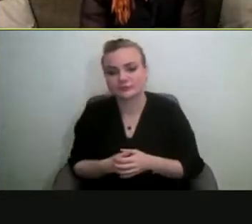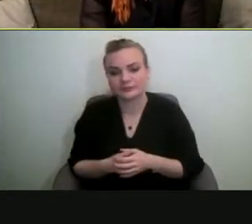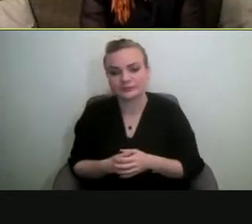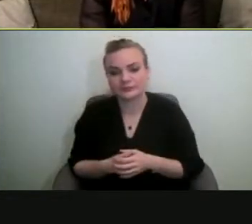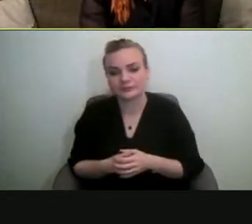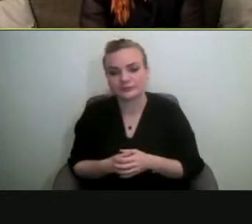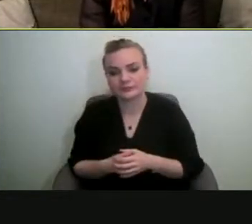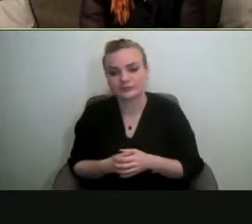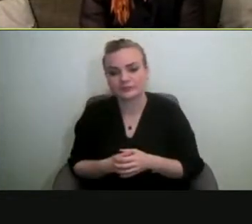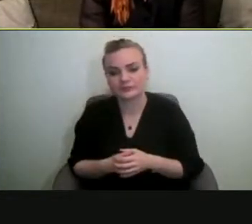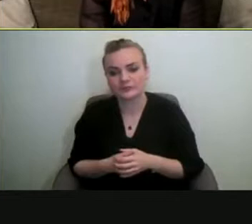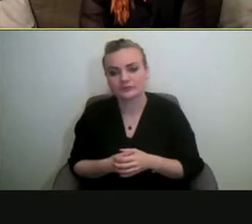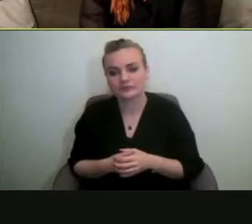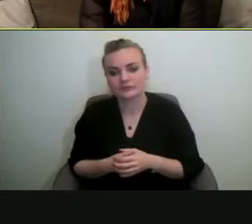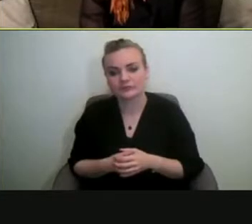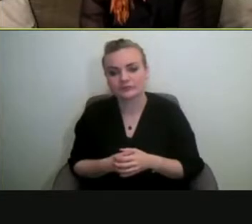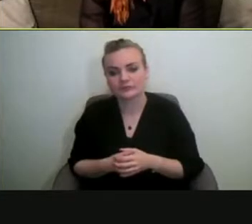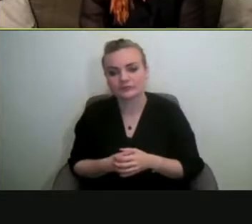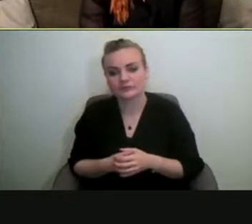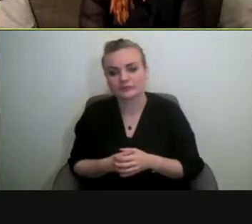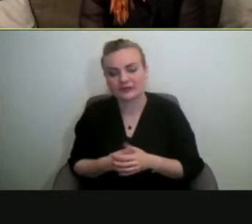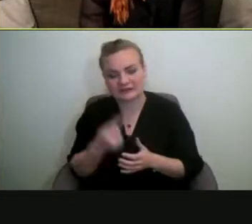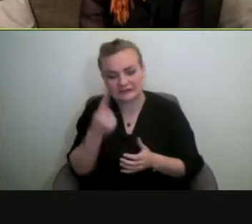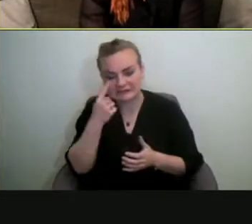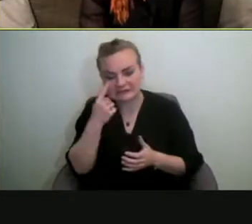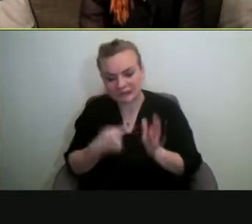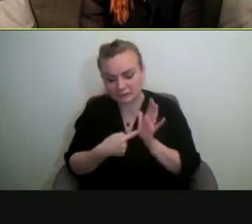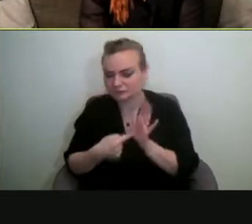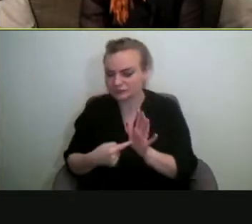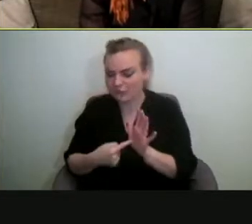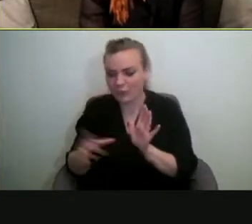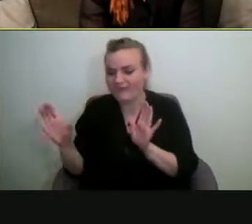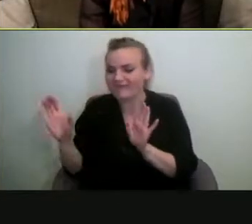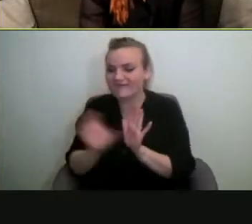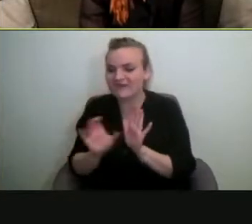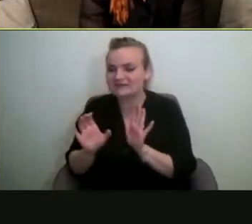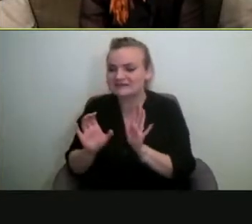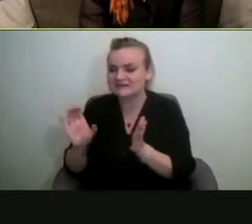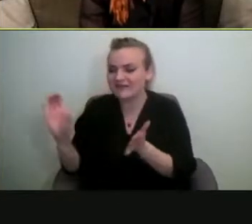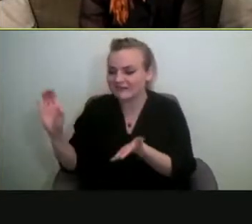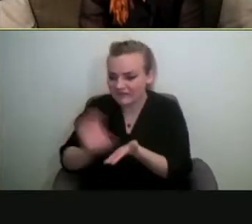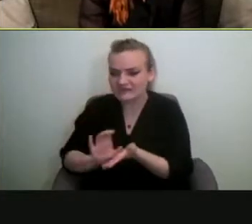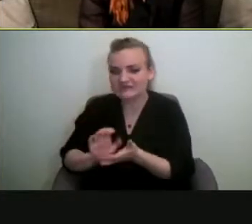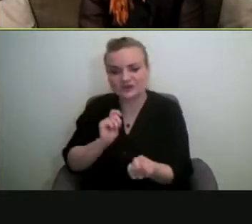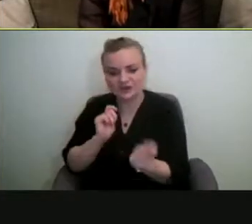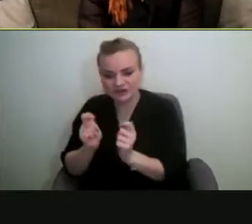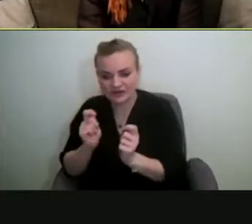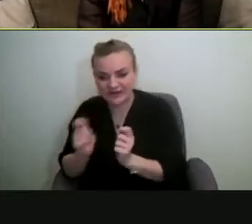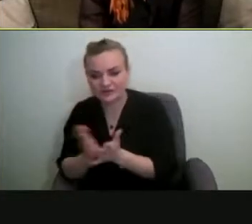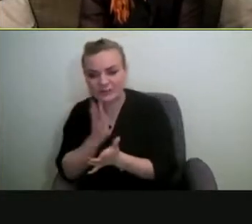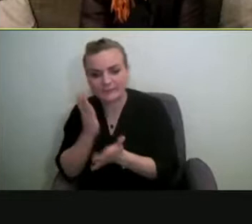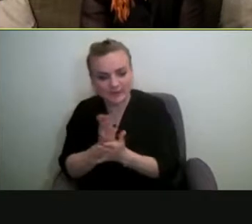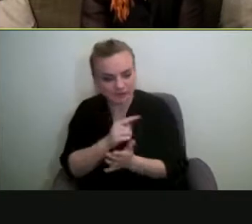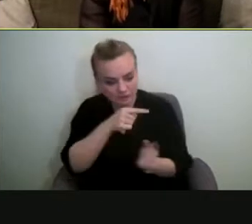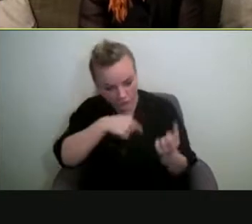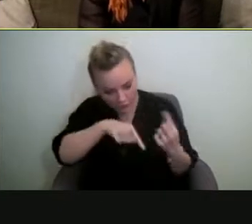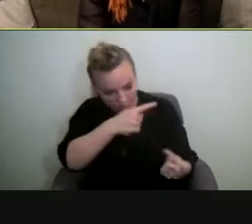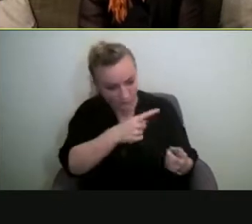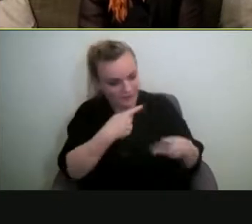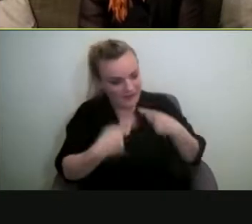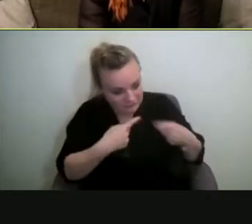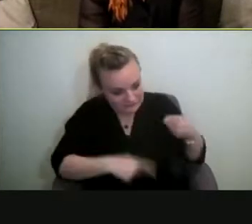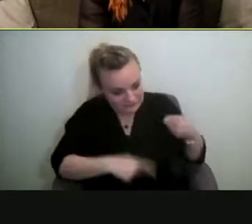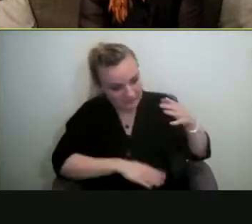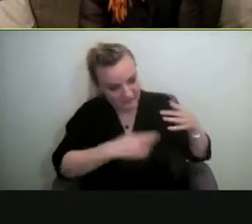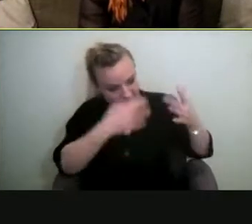to really look at ways of funding these changes. And that needs to be happening by